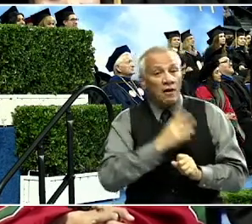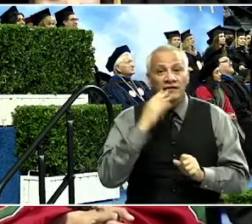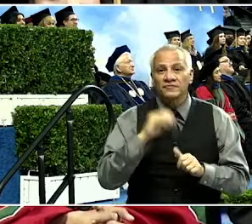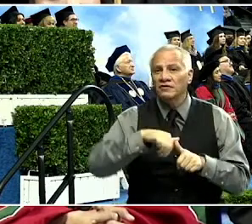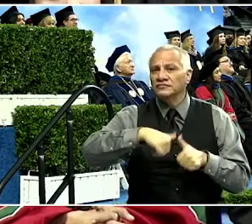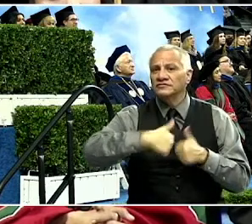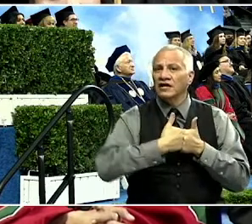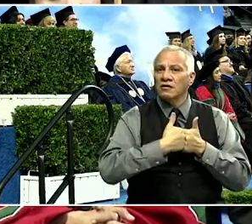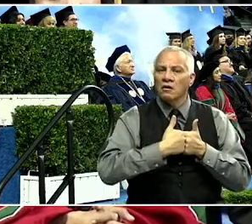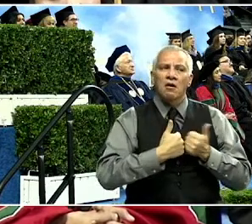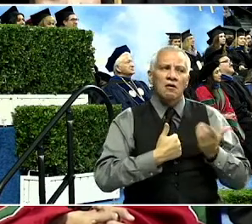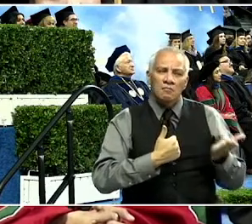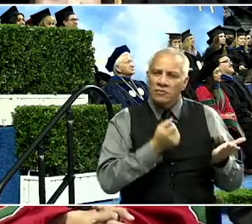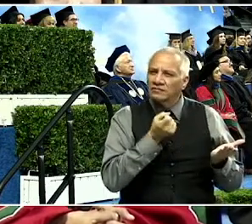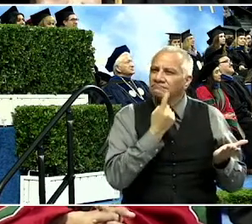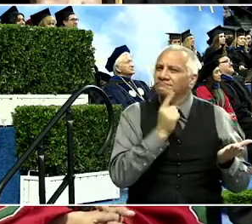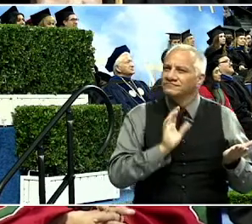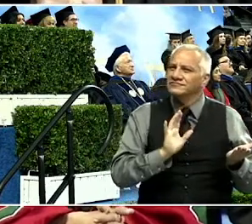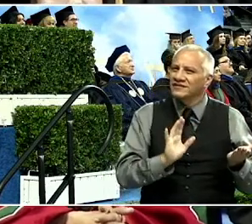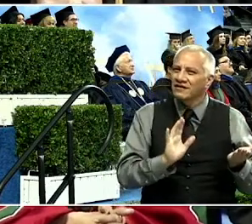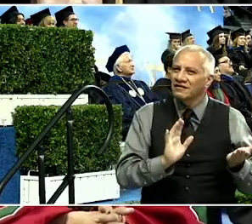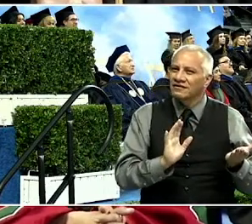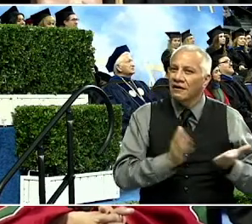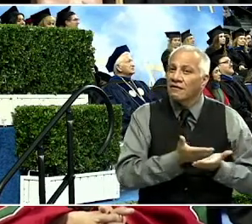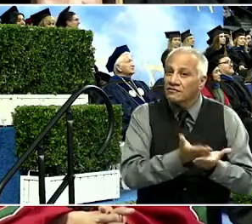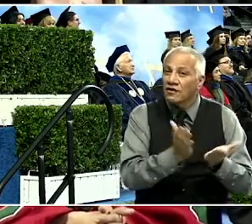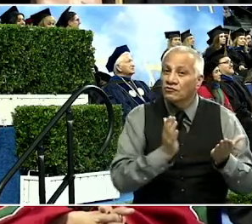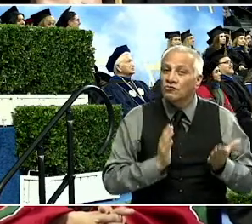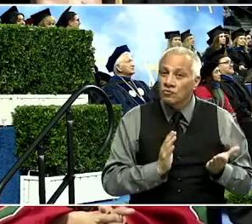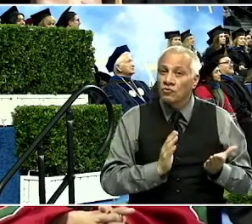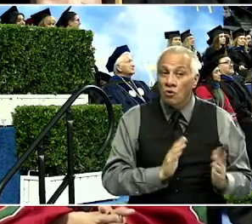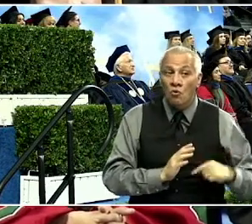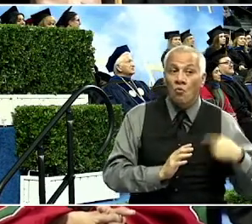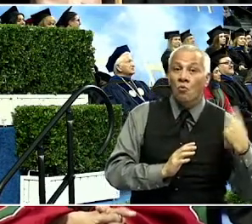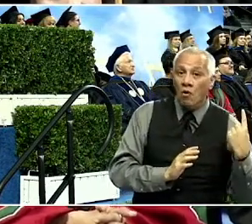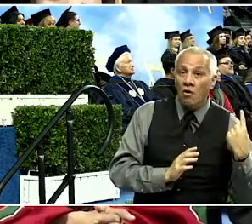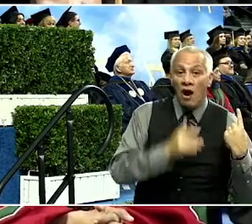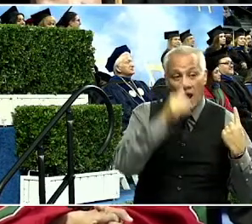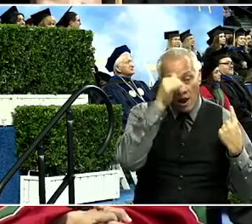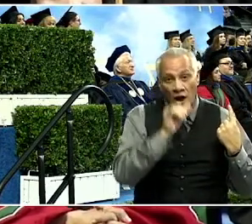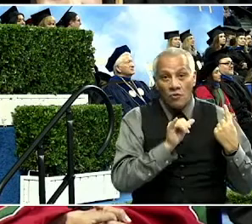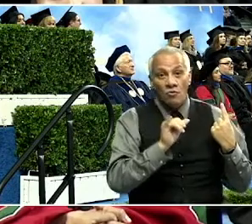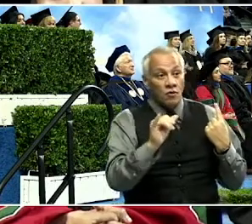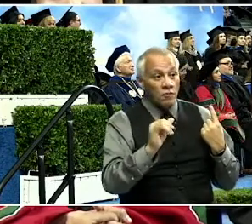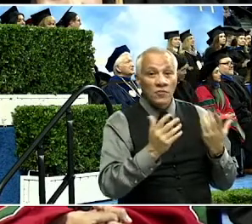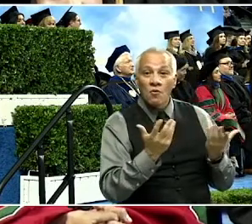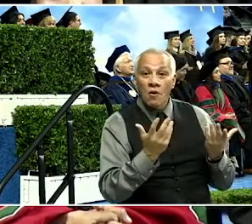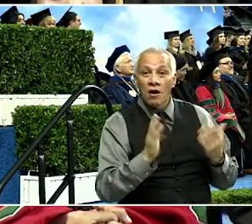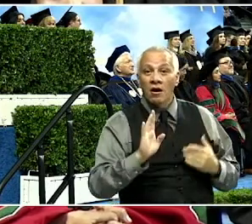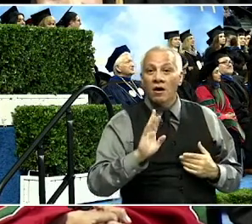but feel comforted by the fact that you were and forever will be a Bruin,